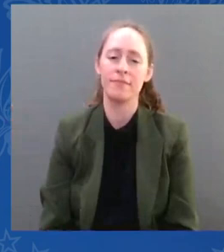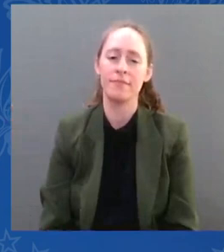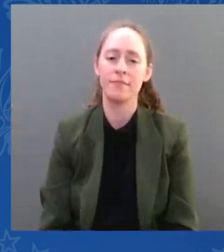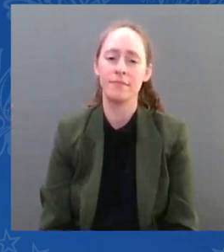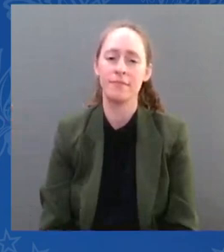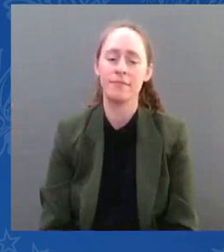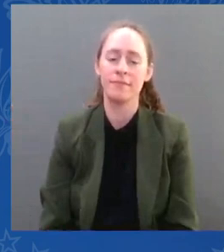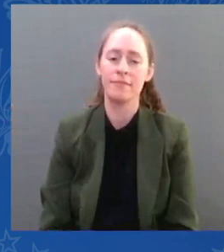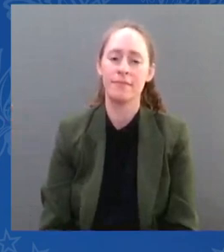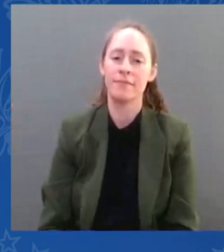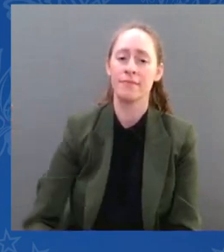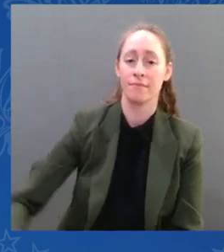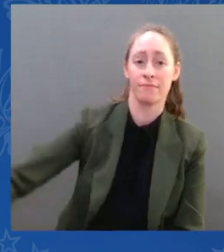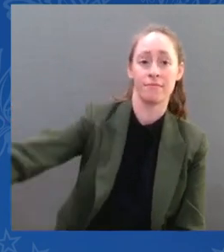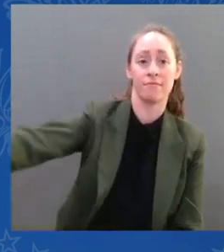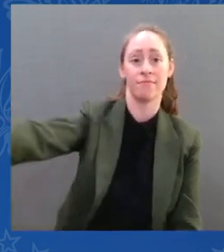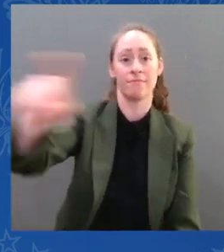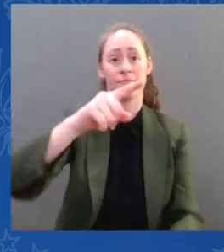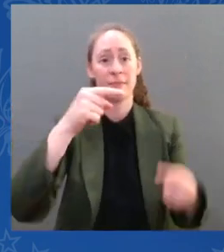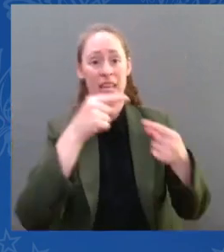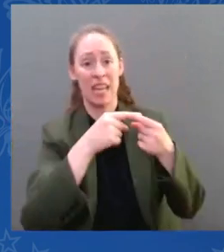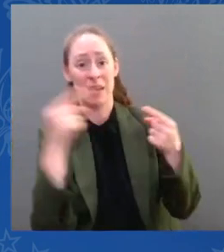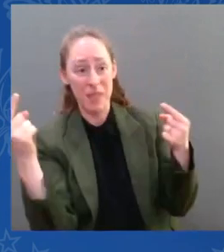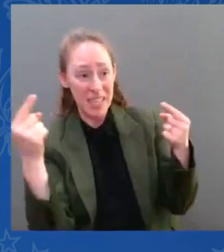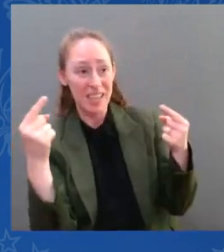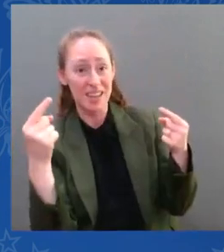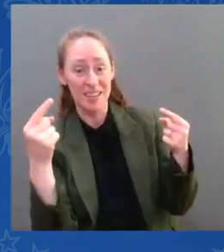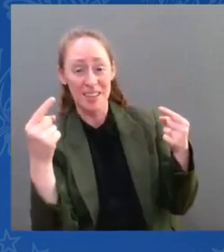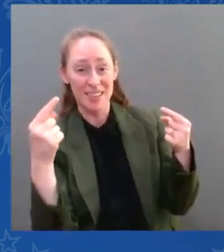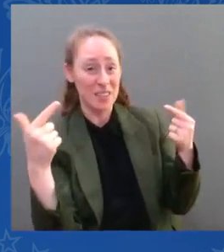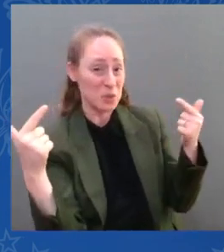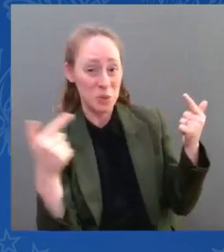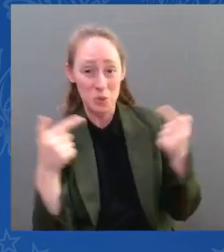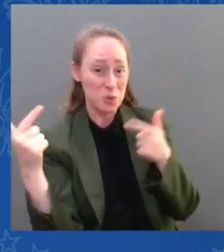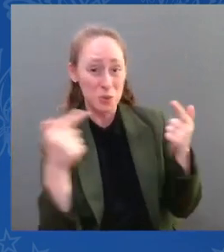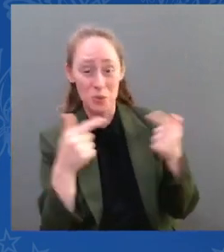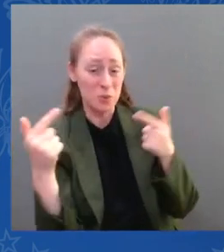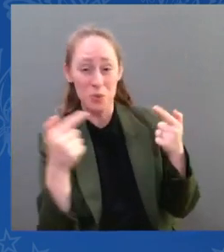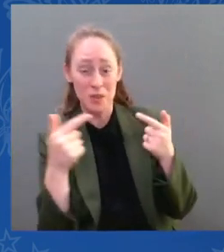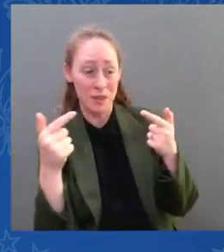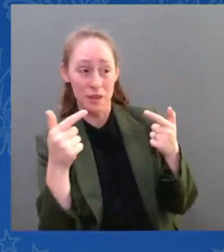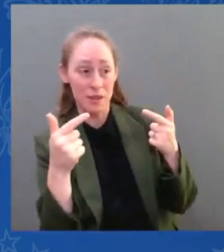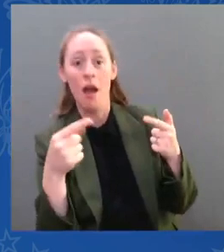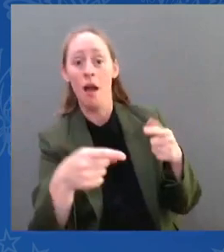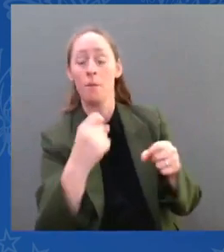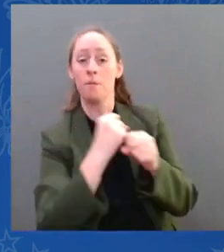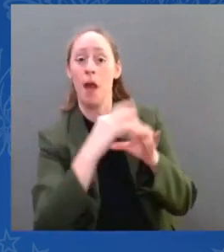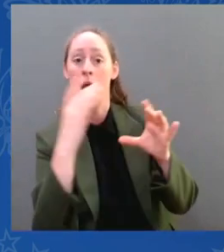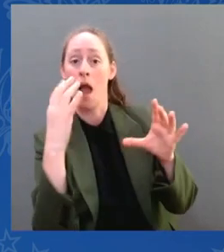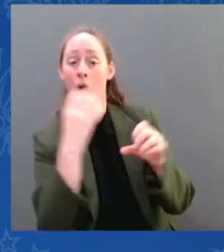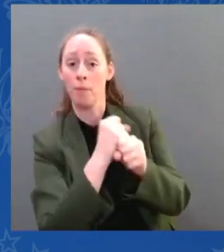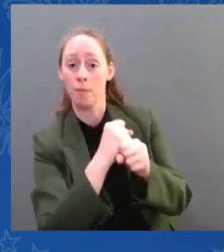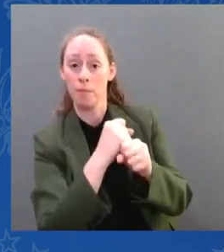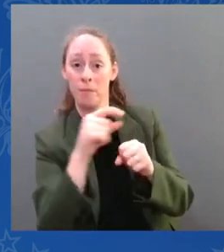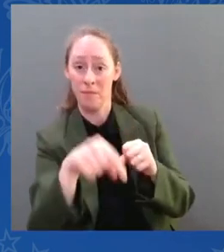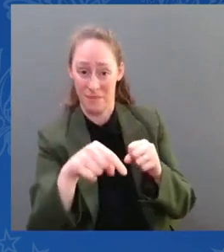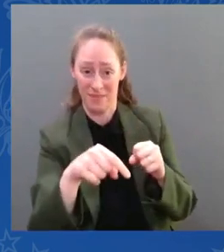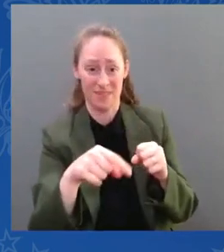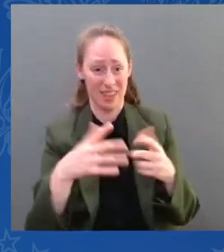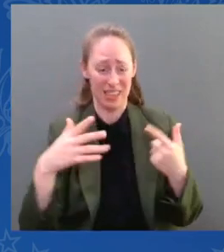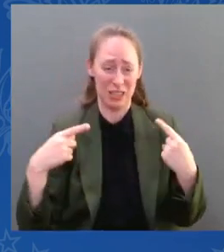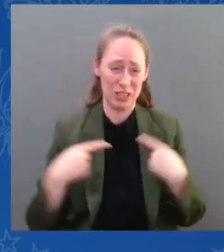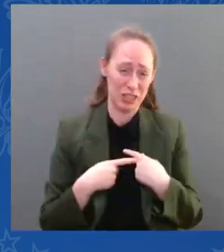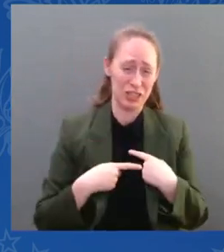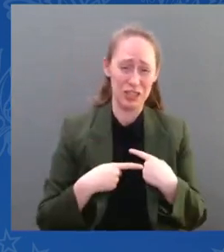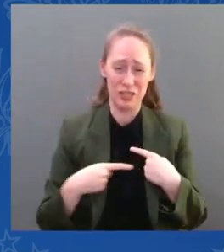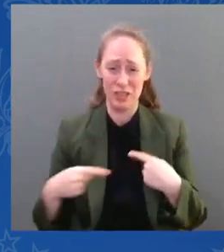Birdwell, now wounded in the face, neck, chest, and arms, dismounted the tank but refused to be medically evacuated.